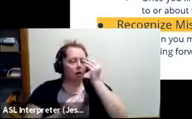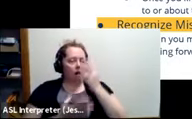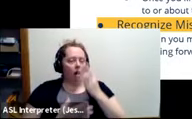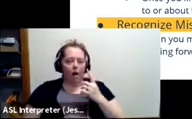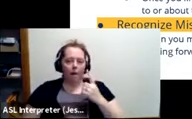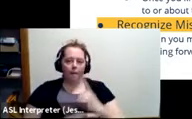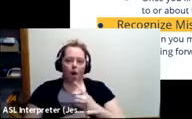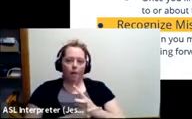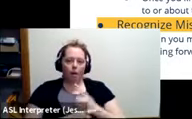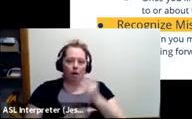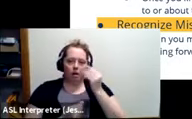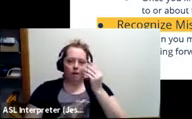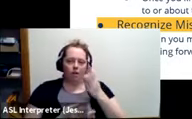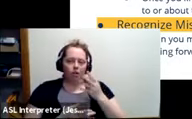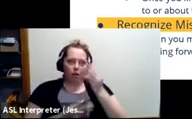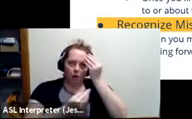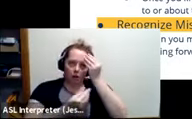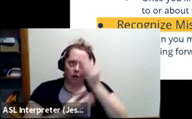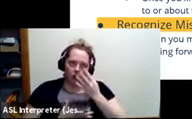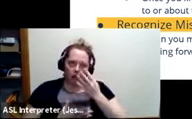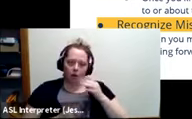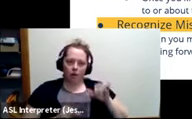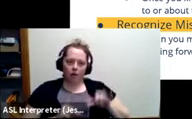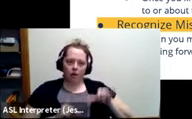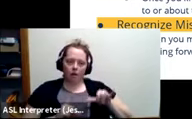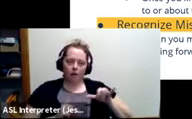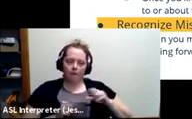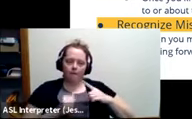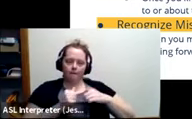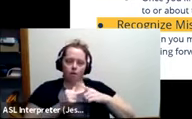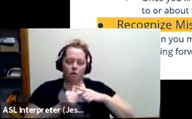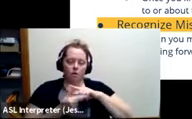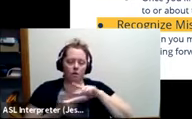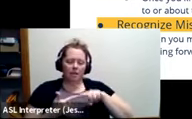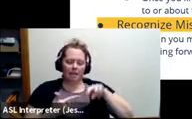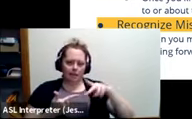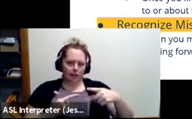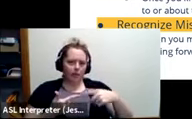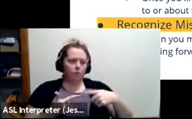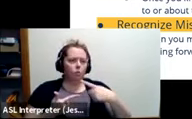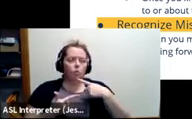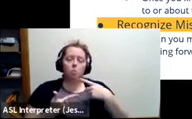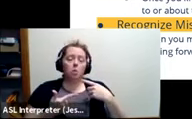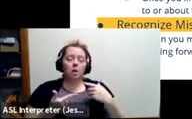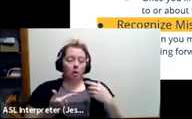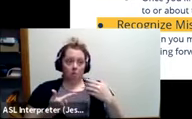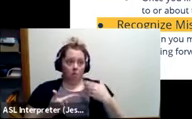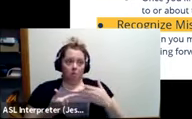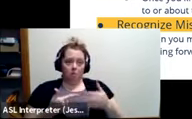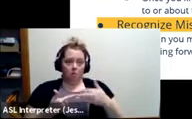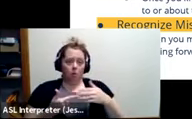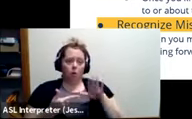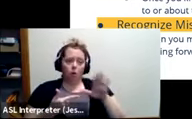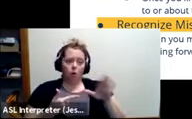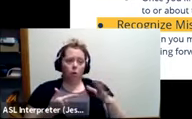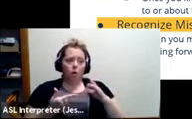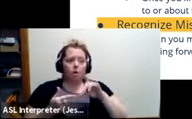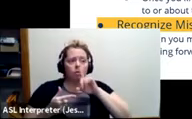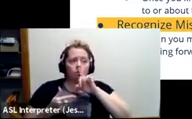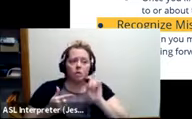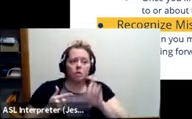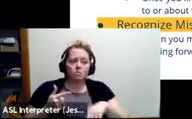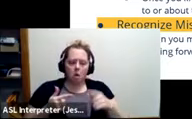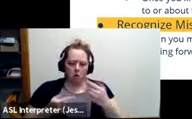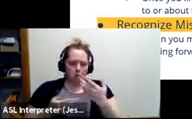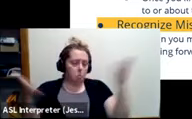one, but it also signals to them that I am open to whatever your response is. I am an ally for people of